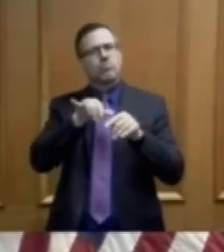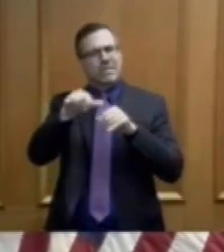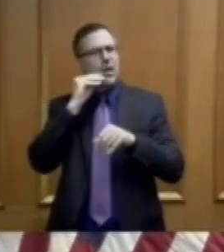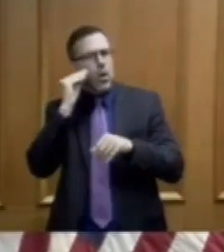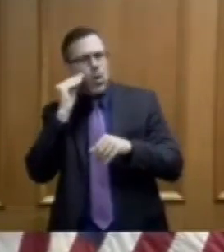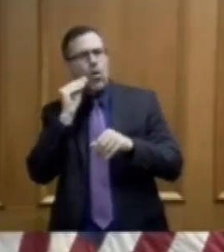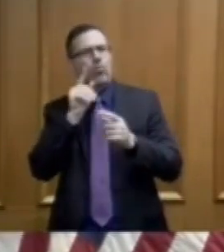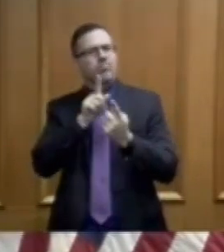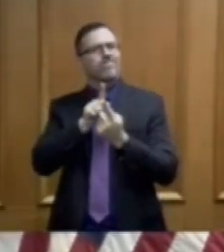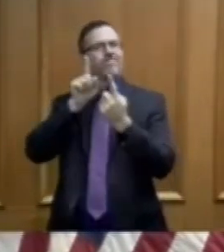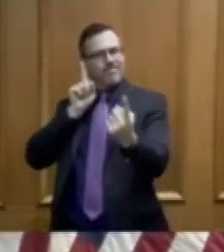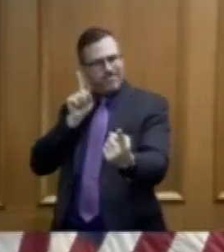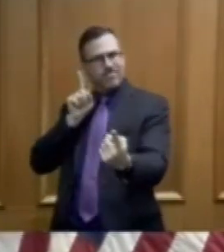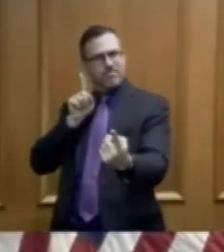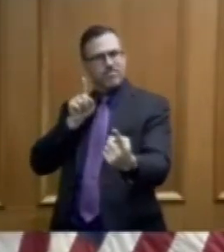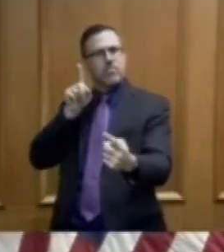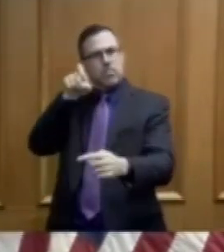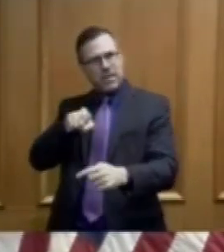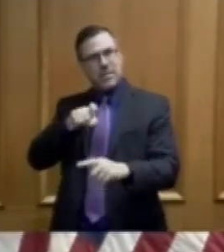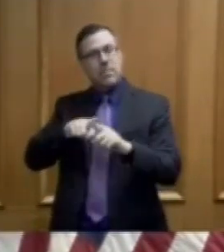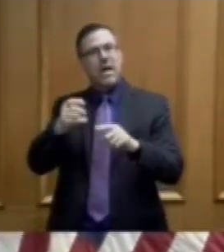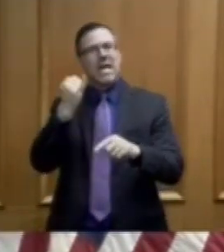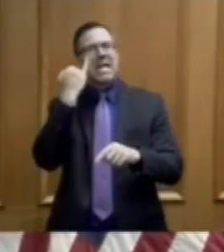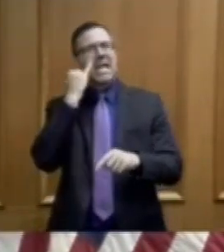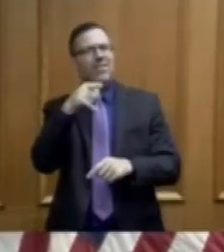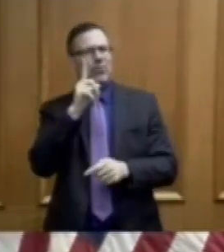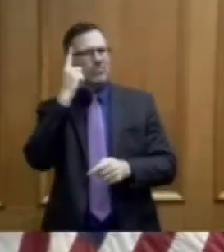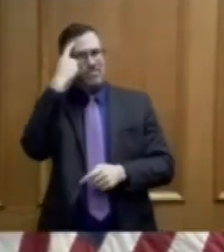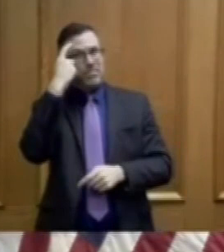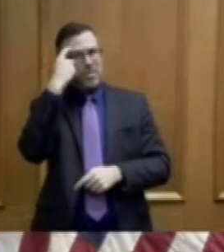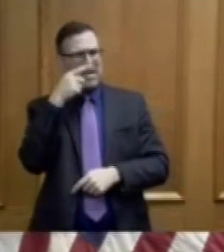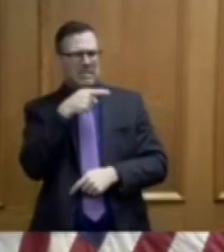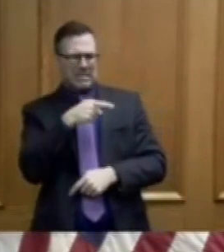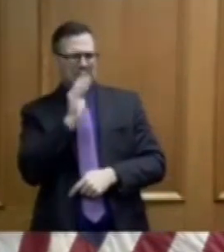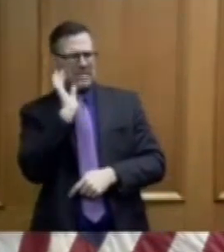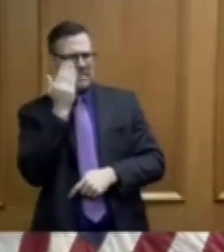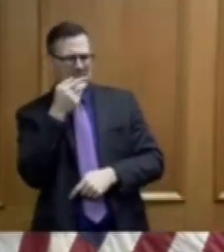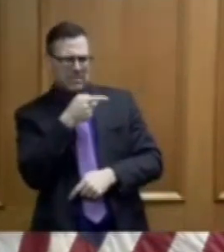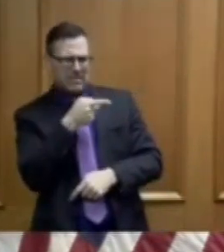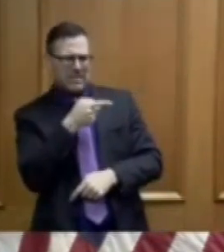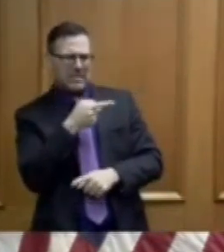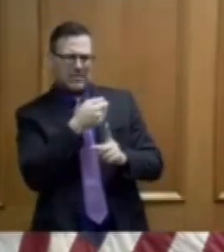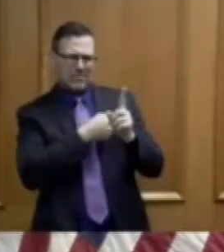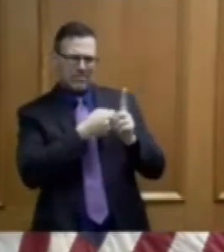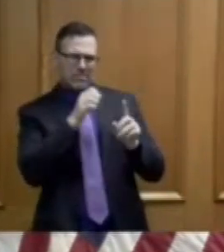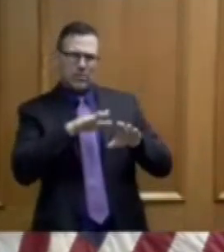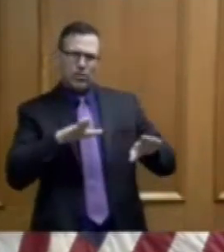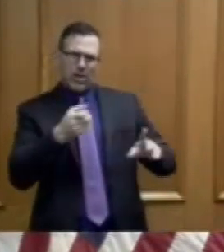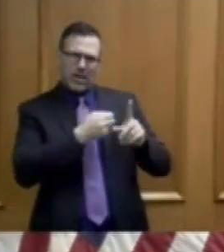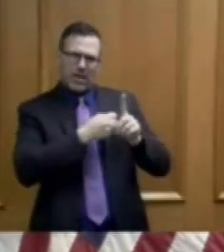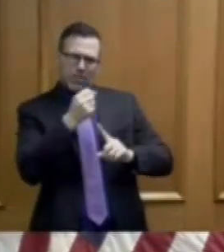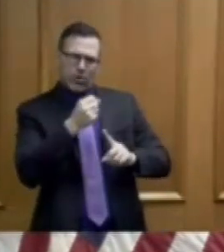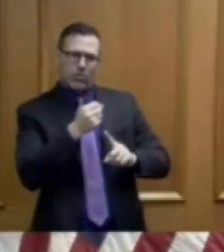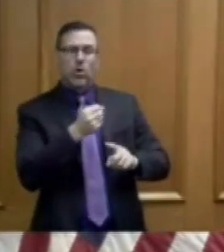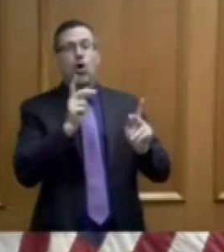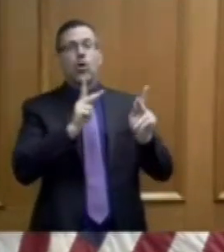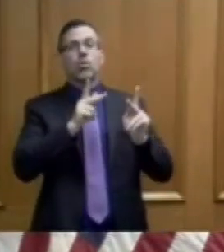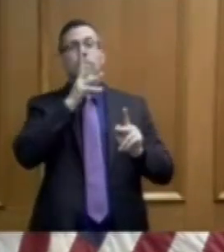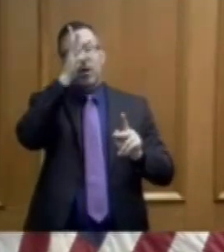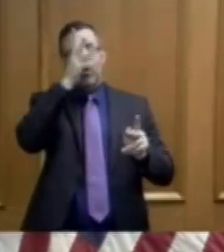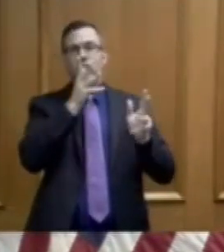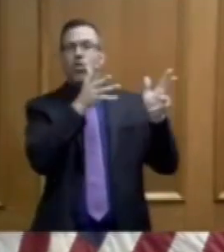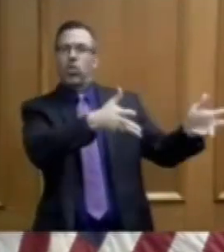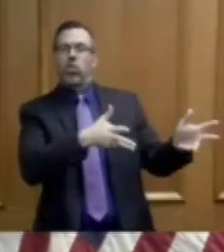the child abuse hotline if they suspect any incident of child abuse or neglect. Reports can be made online